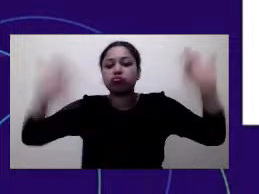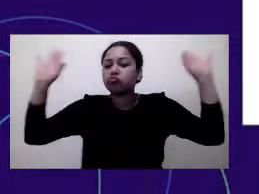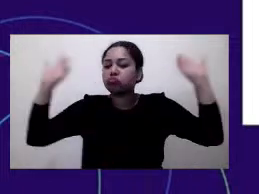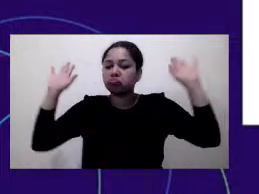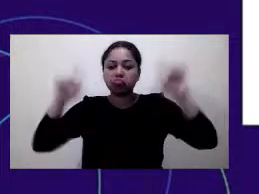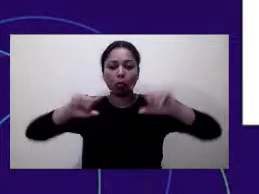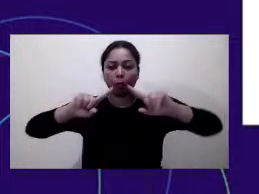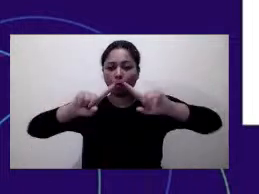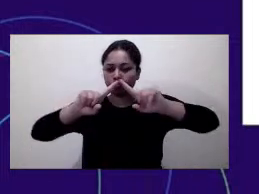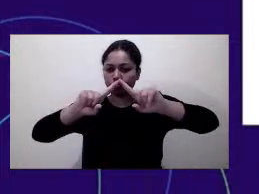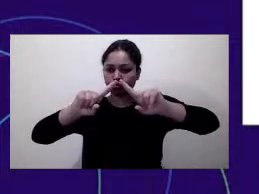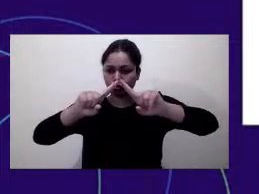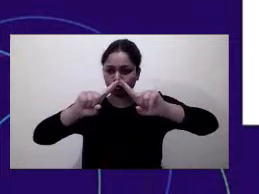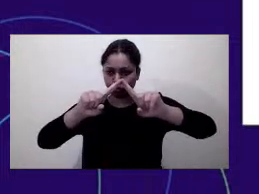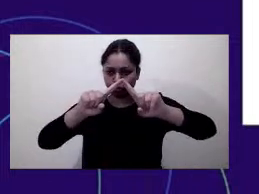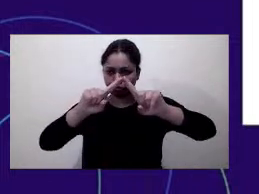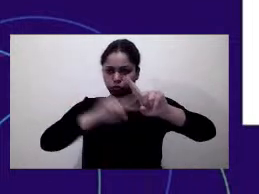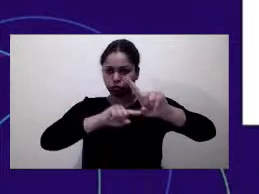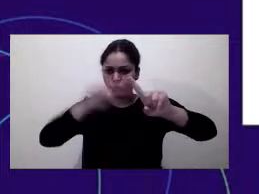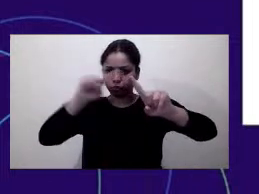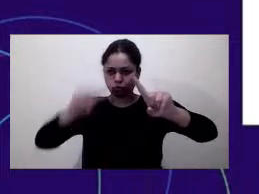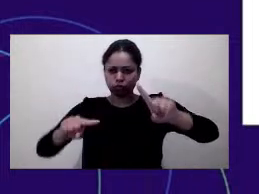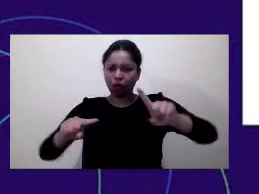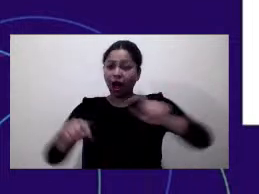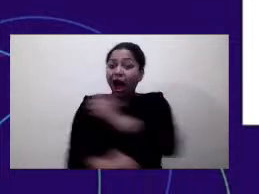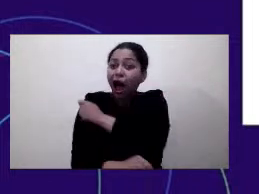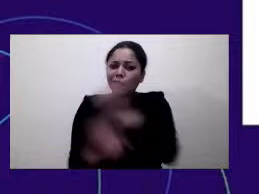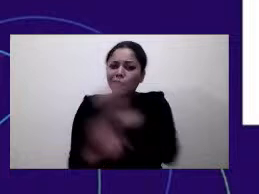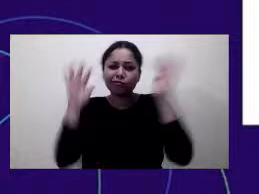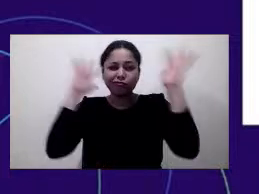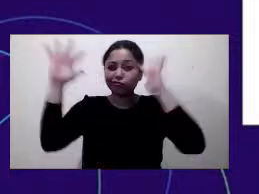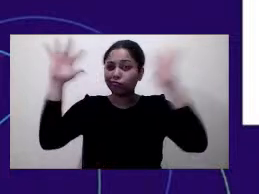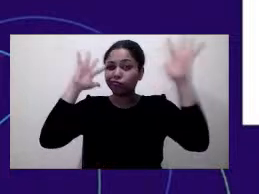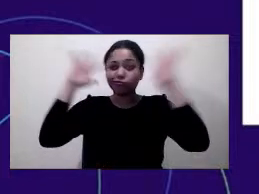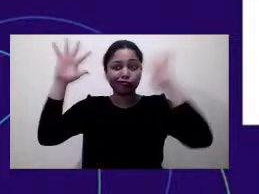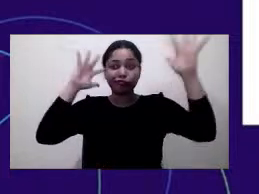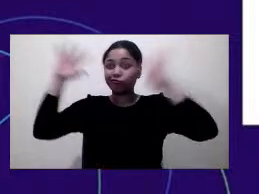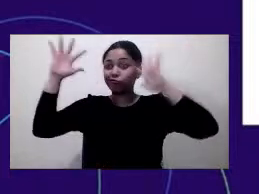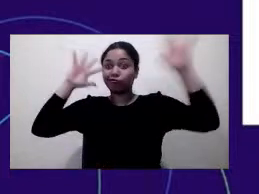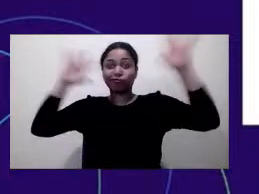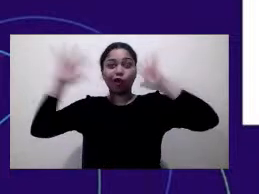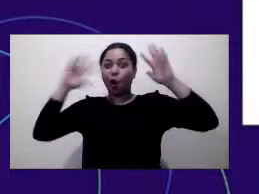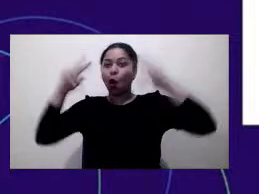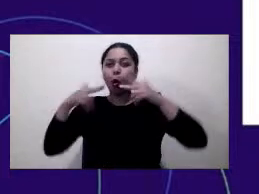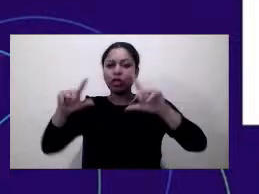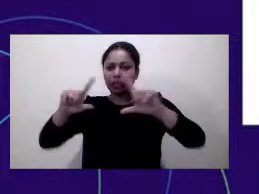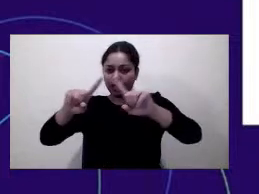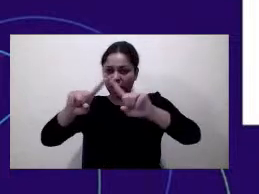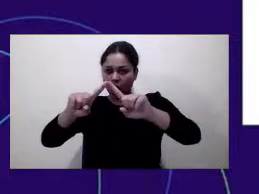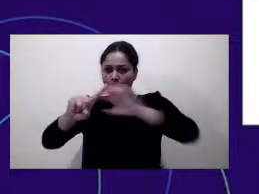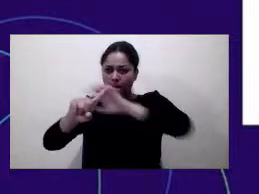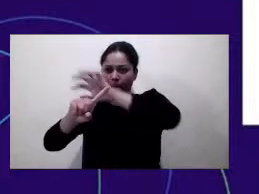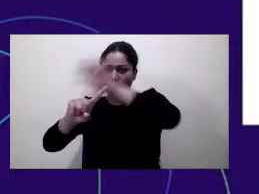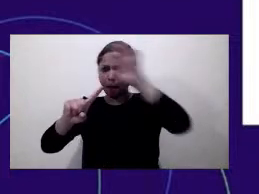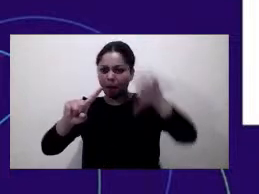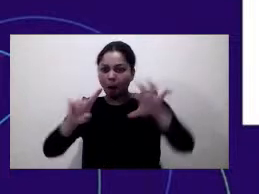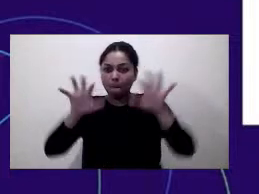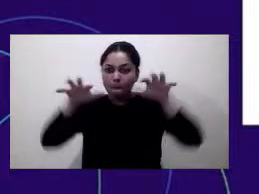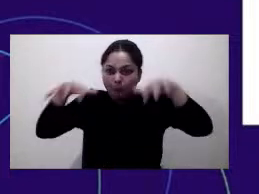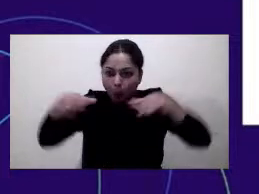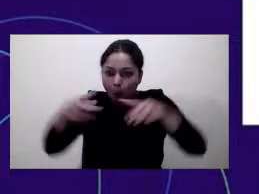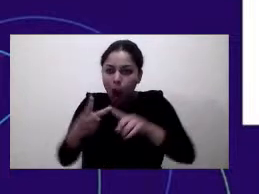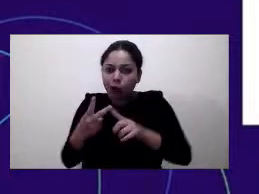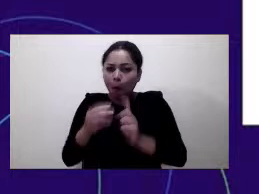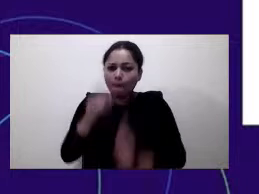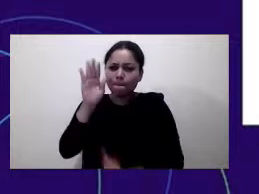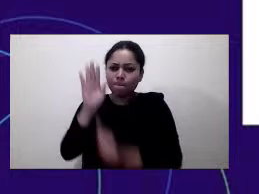used their imagination and they created different things around this triangle, monsters, rockets, and also